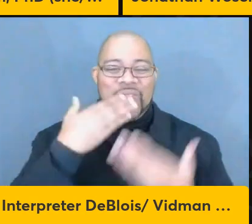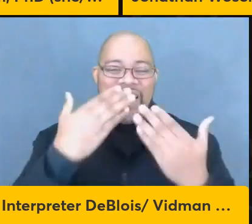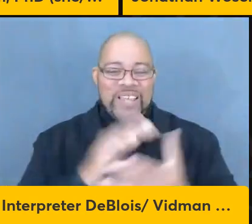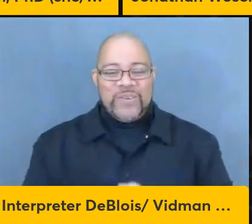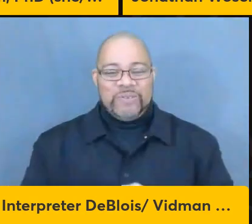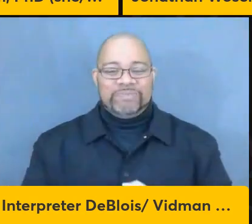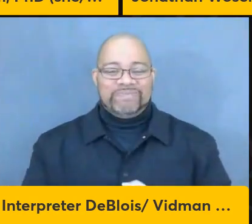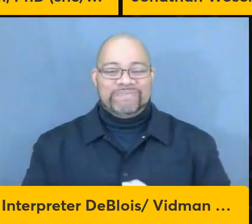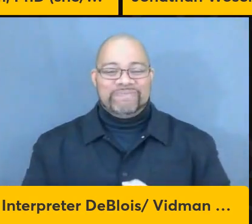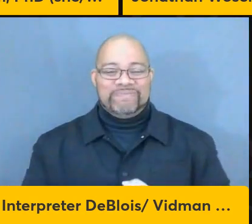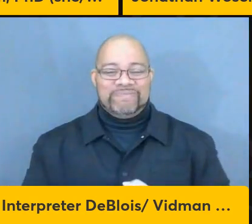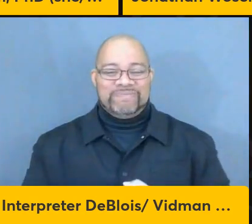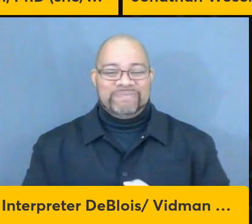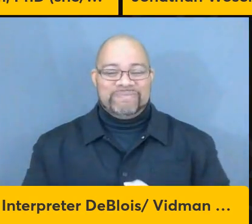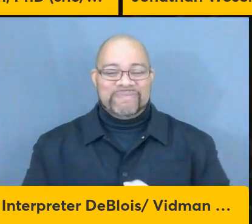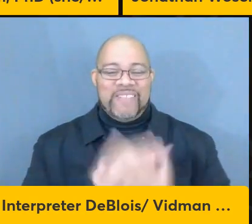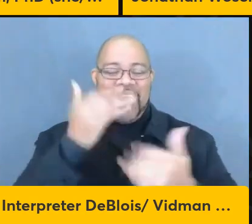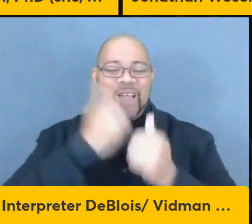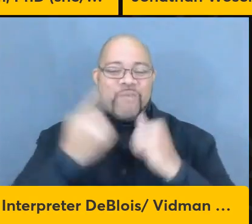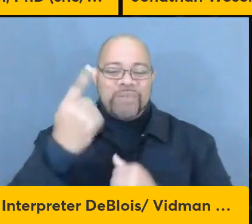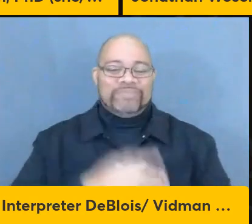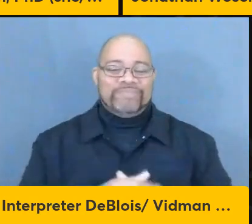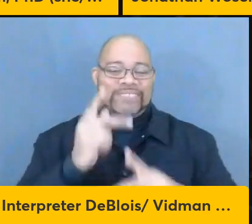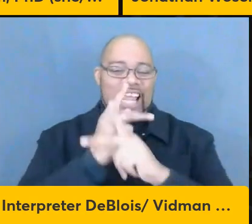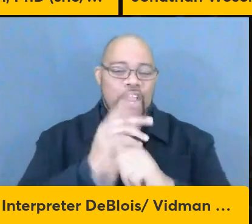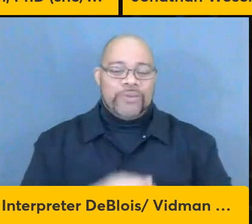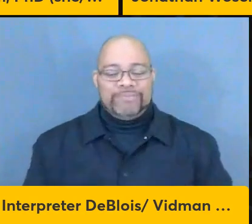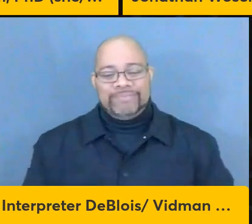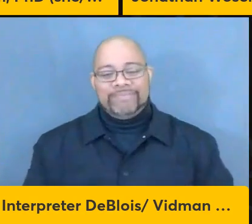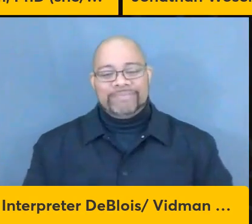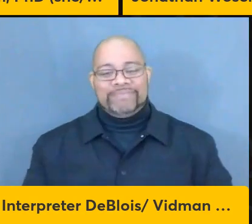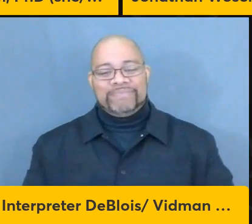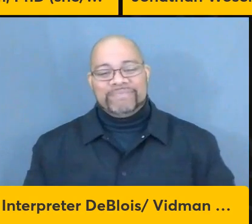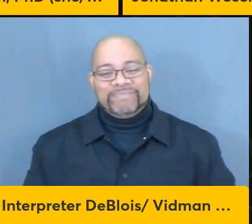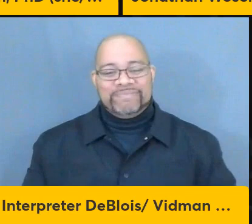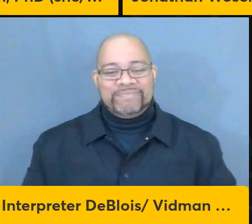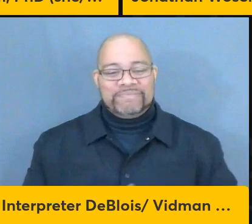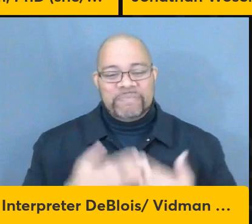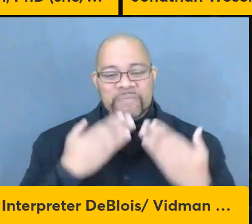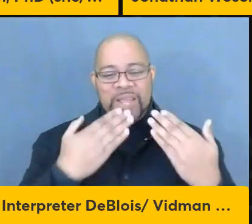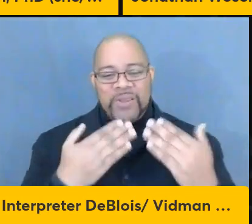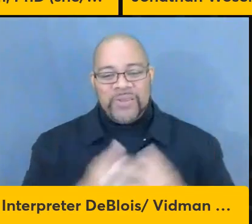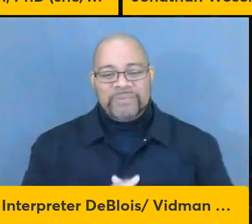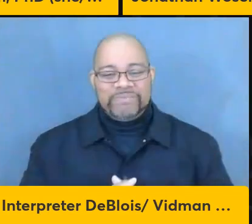thank you. Thank you, everybody. Take care. Thank you.